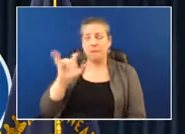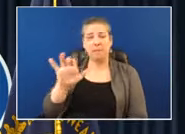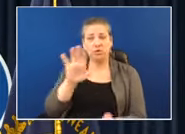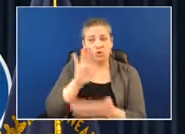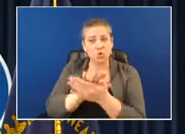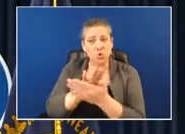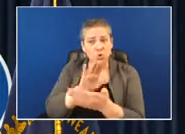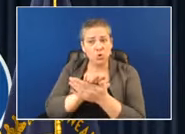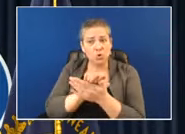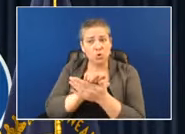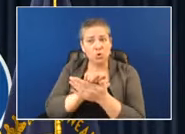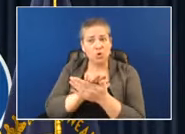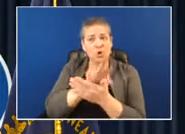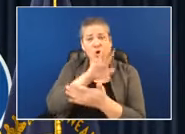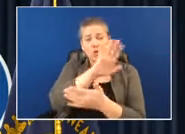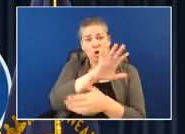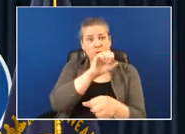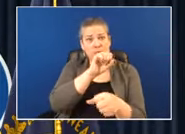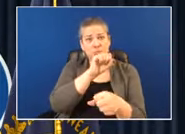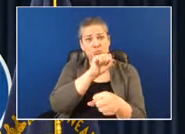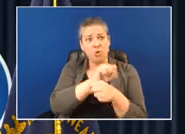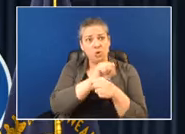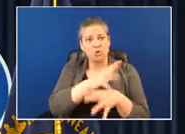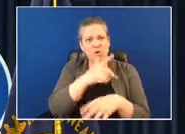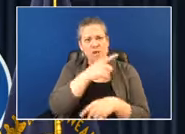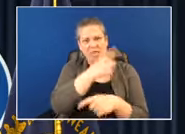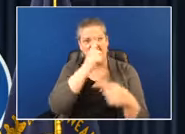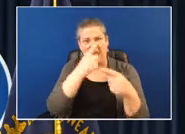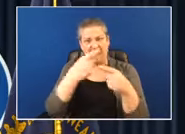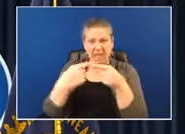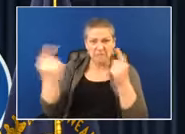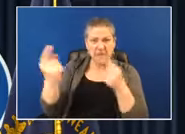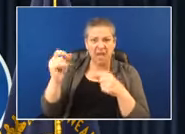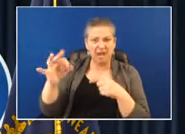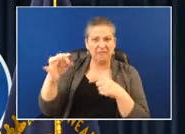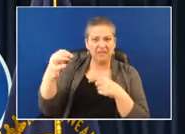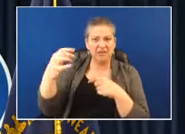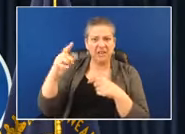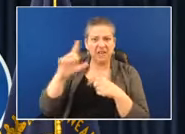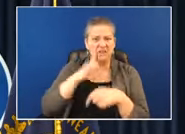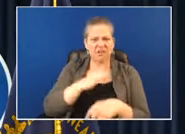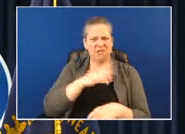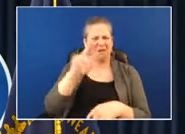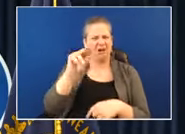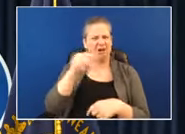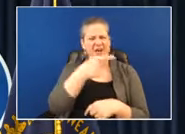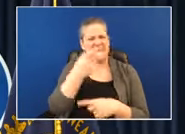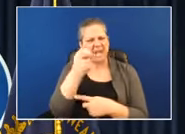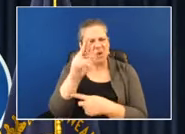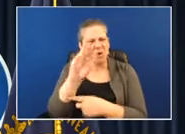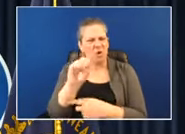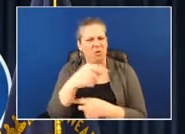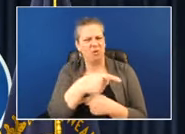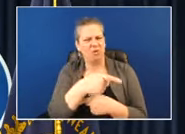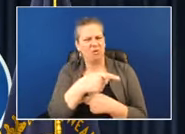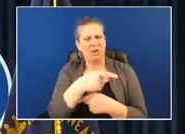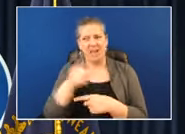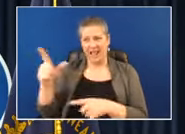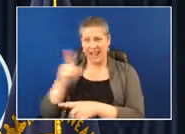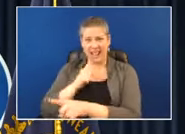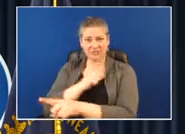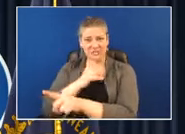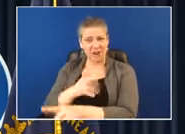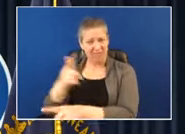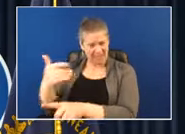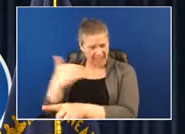not enemies of the legislature. They are heroes of the people. Virtually every legislator has their kids in a public school that is